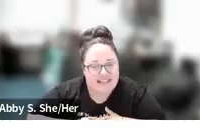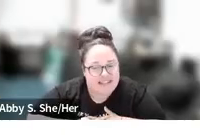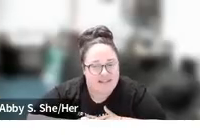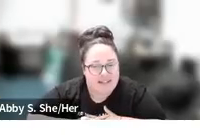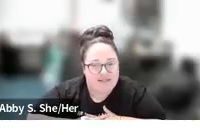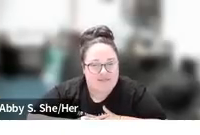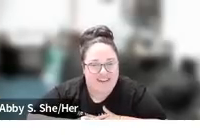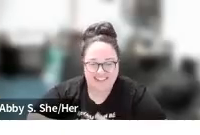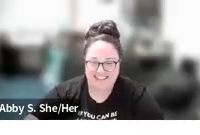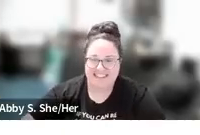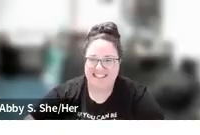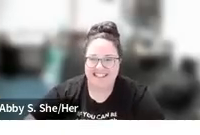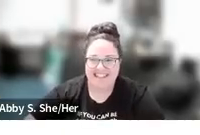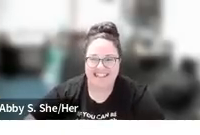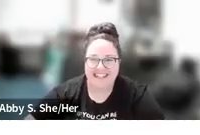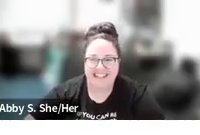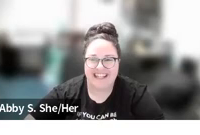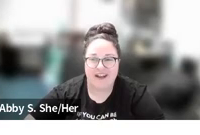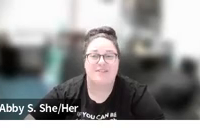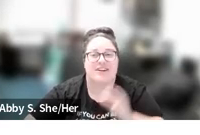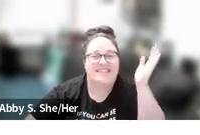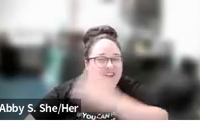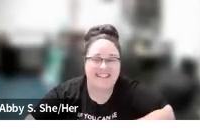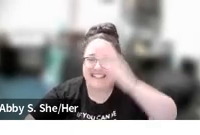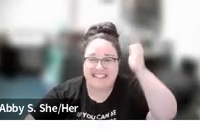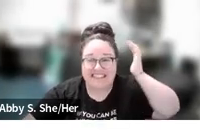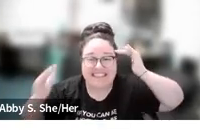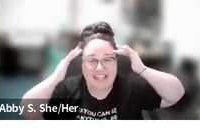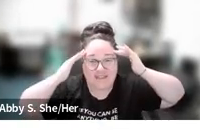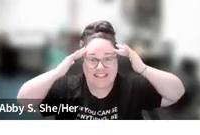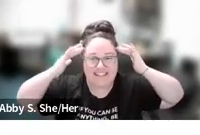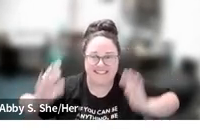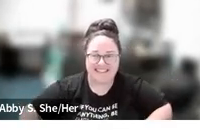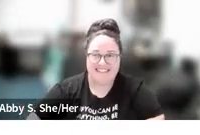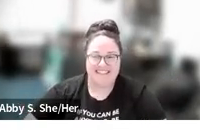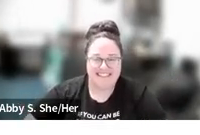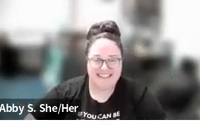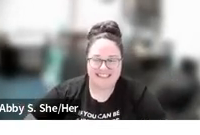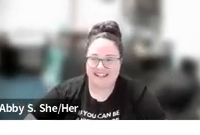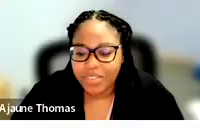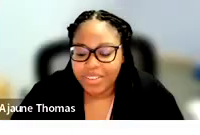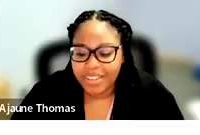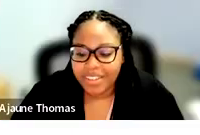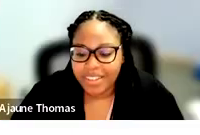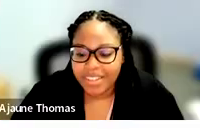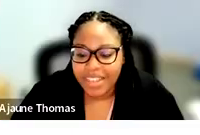isn't the Mini too small? Yeah. Oh, sorry, Sarah. Ugh, have it.